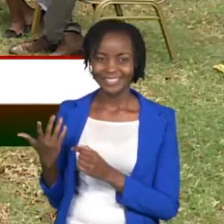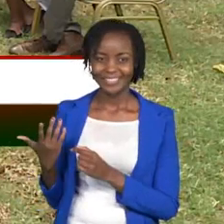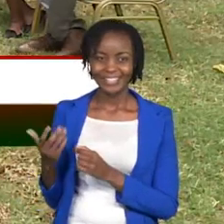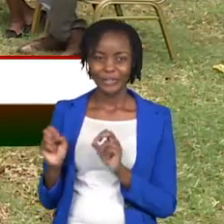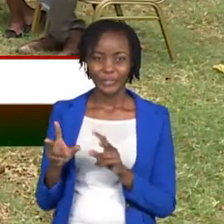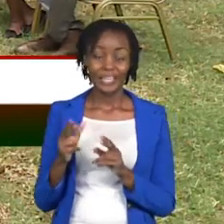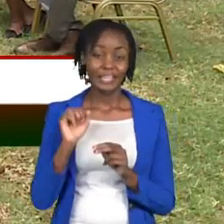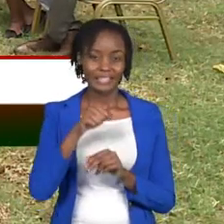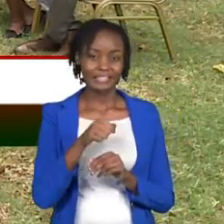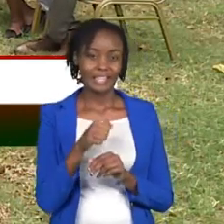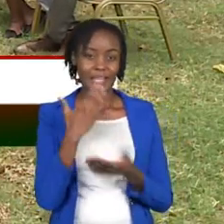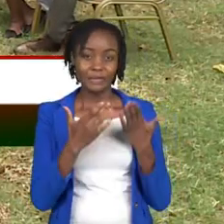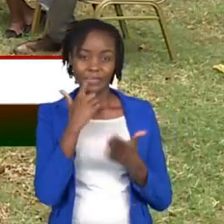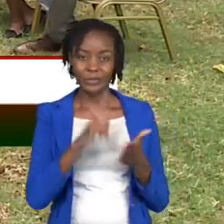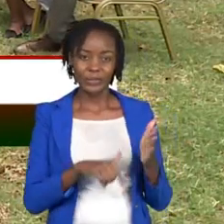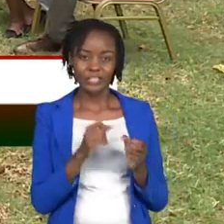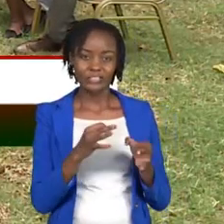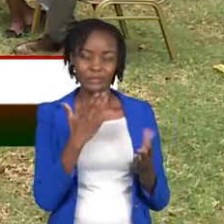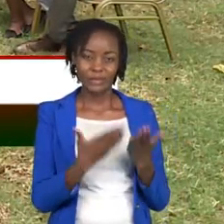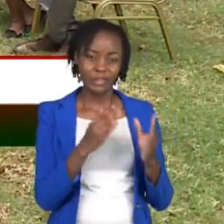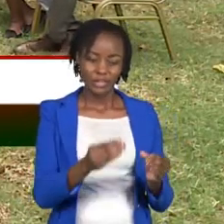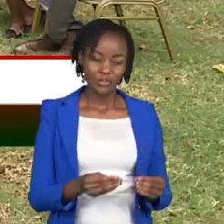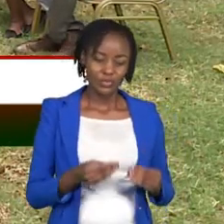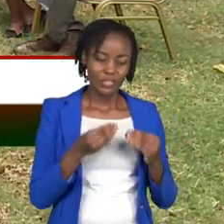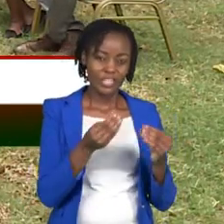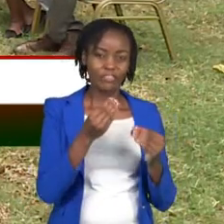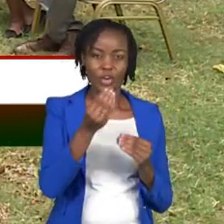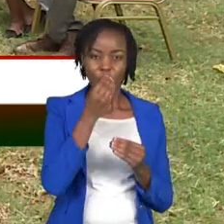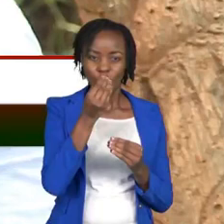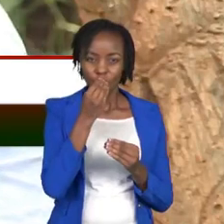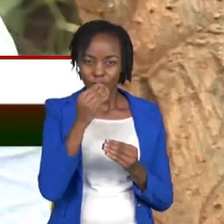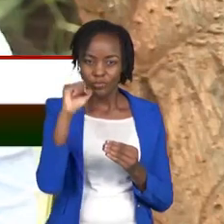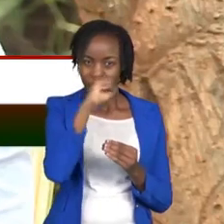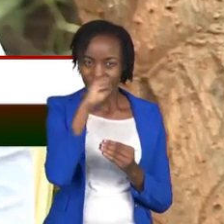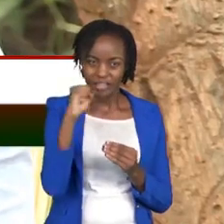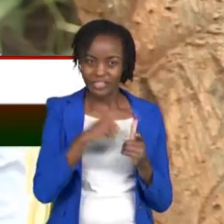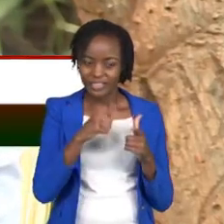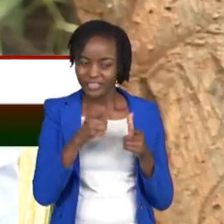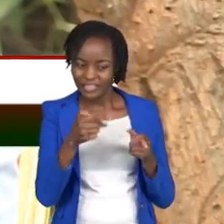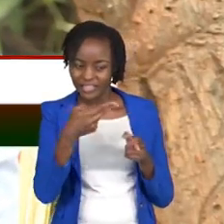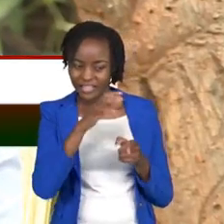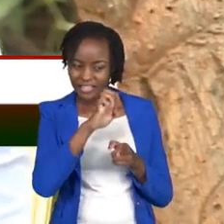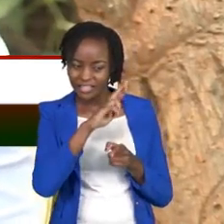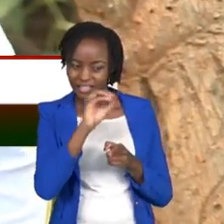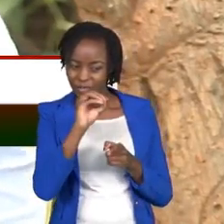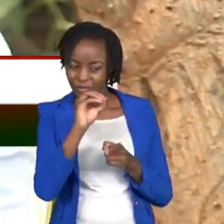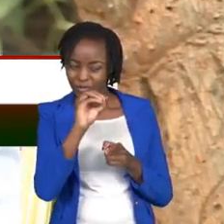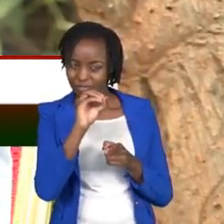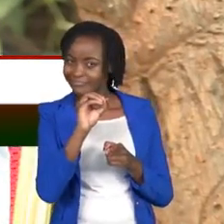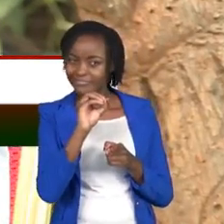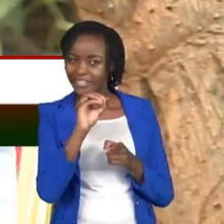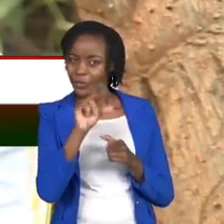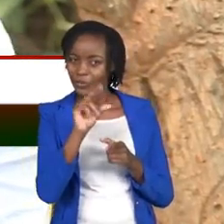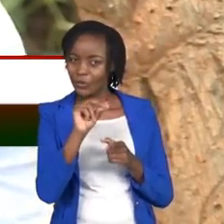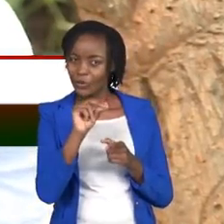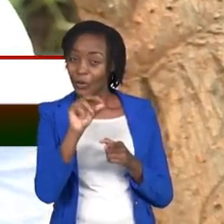fact that she says that, you know, when you feed street kids, it's not being a hero. I think, you know, I think the name was changed to Mashujaa Day because it has to be all